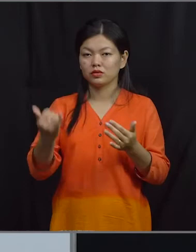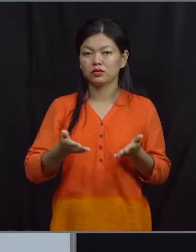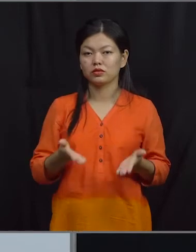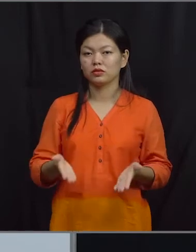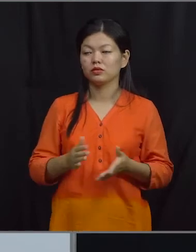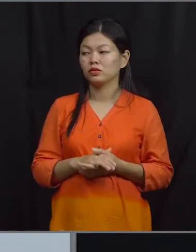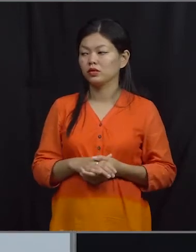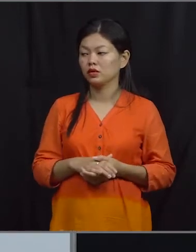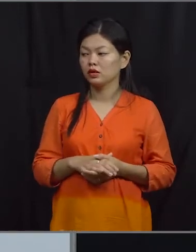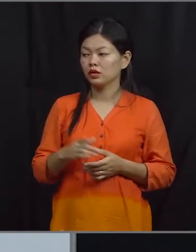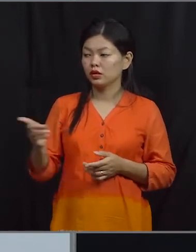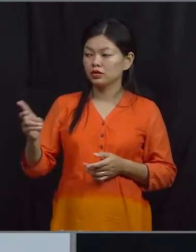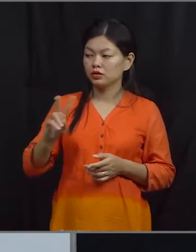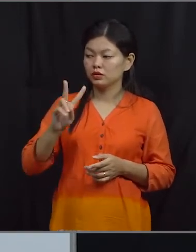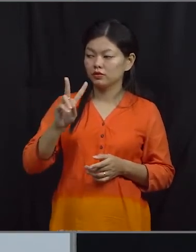Remember this value 10.